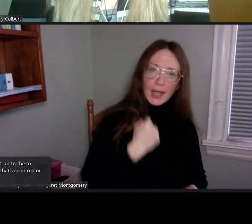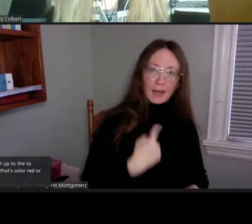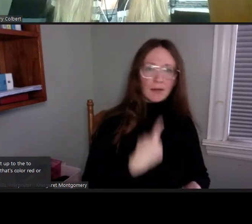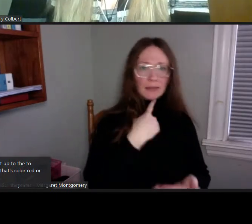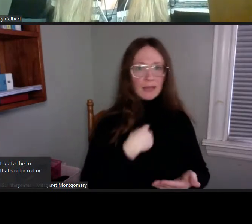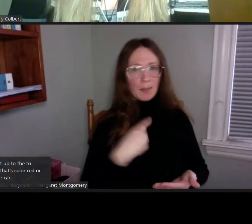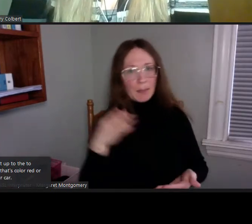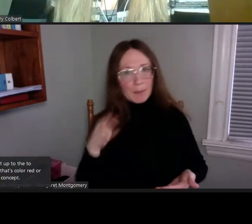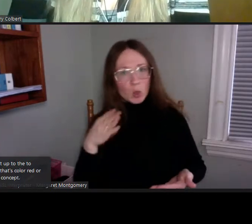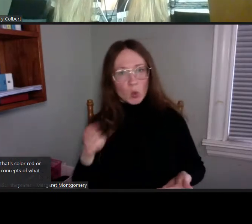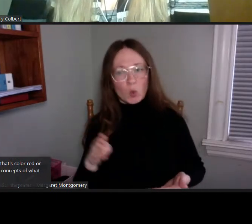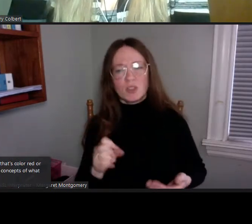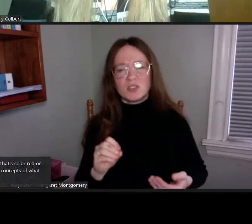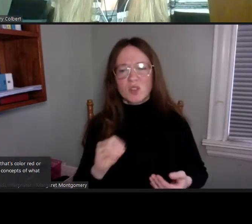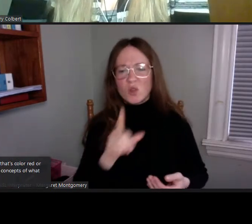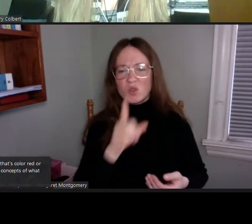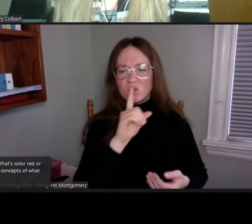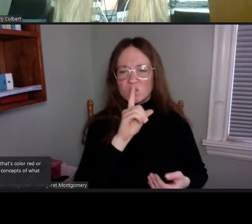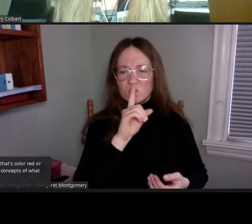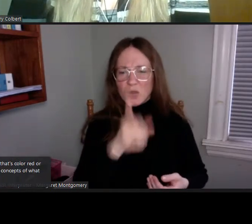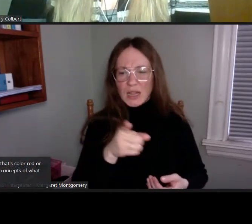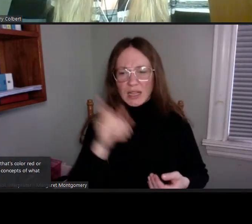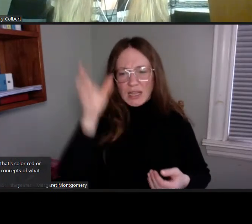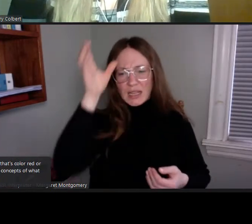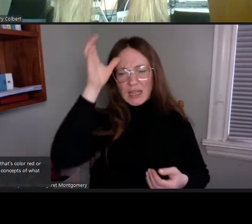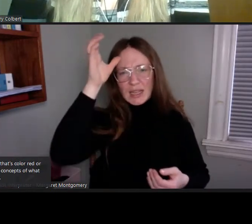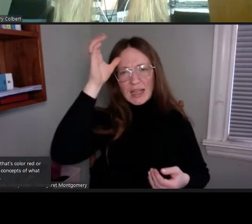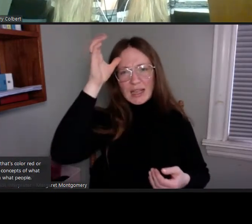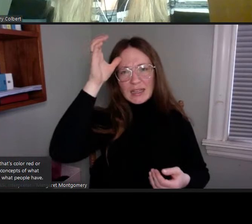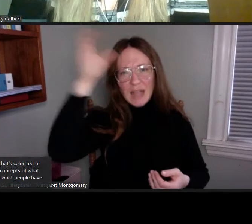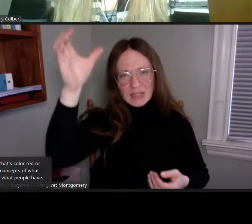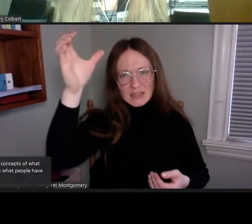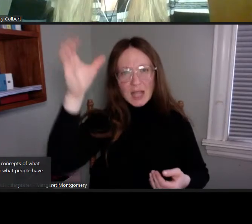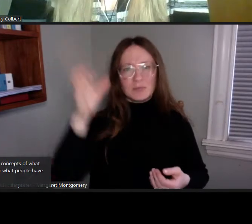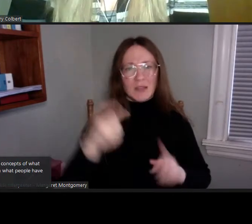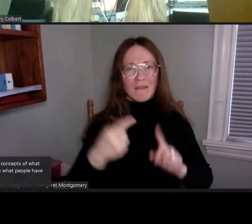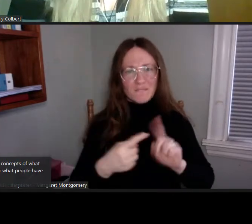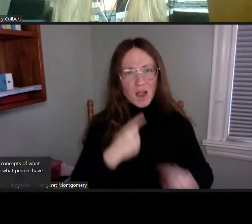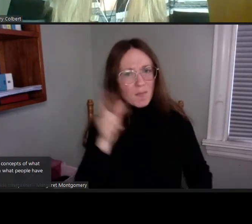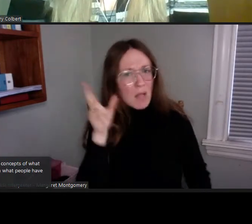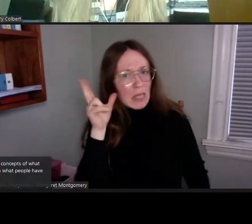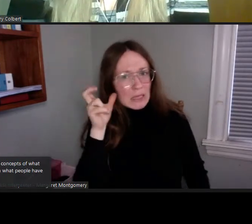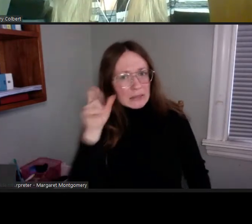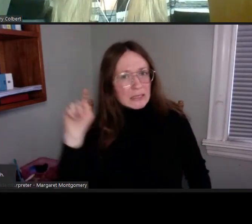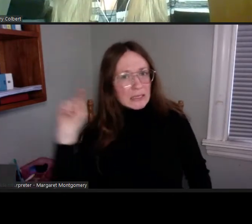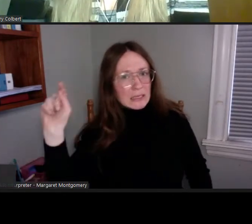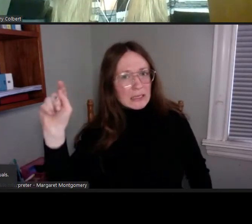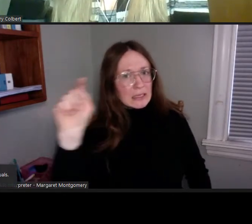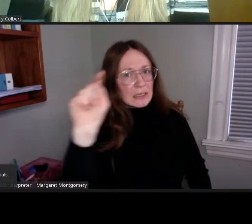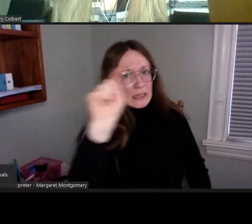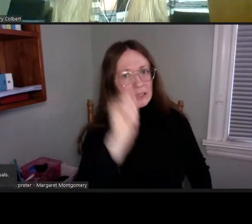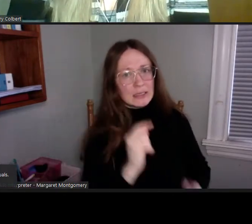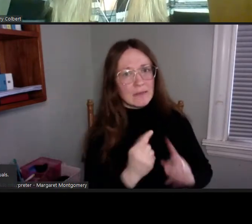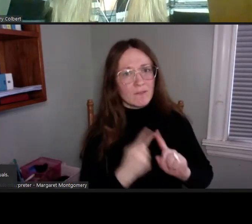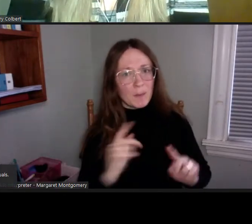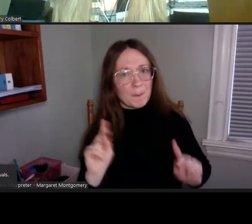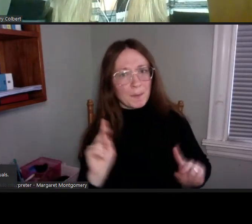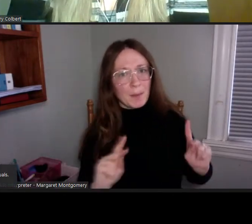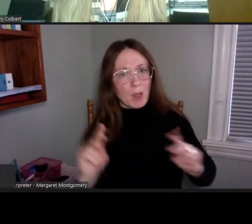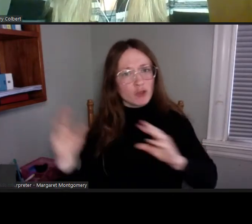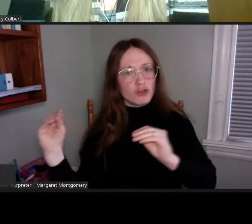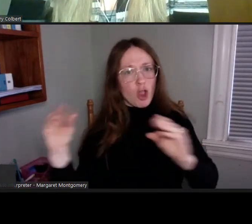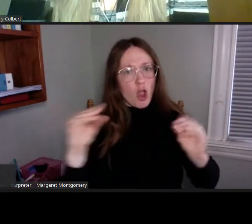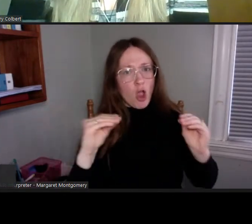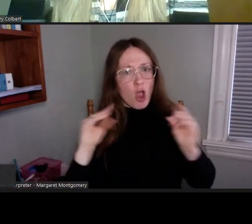your concepts of what goes or not together from what people have told you. But so for some individuals,